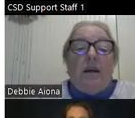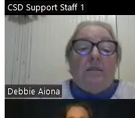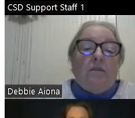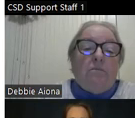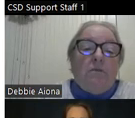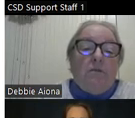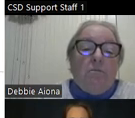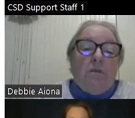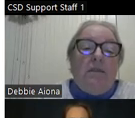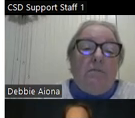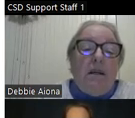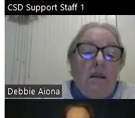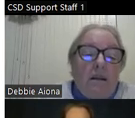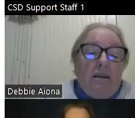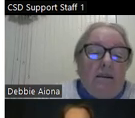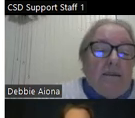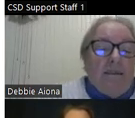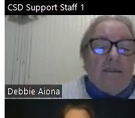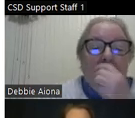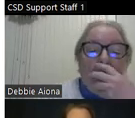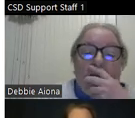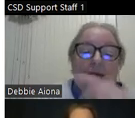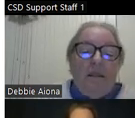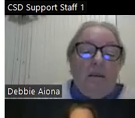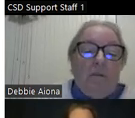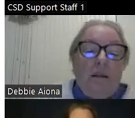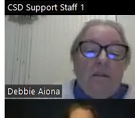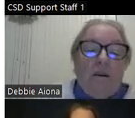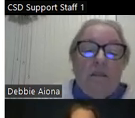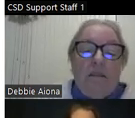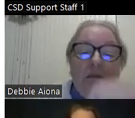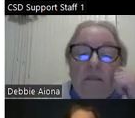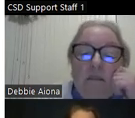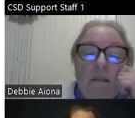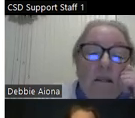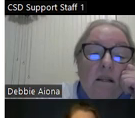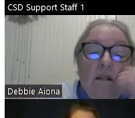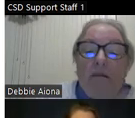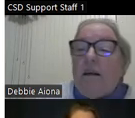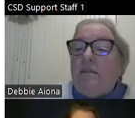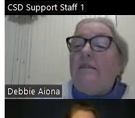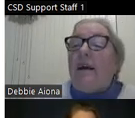double check. Don't believe me. See that right under outreach? Let's see.